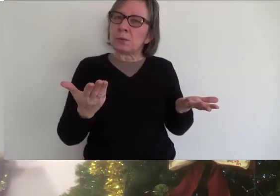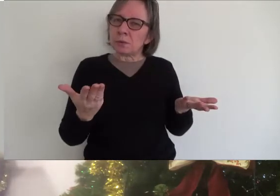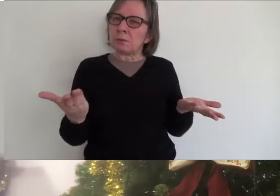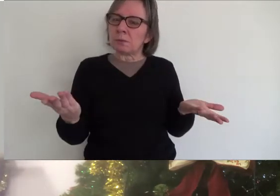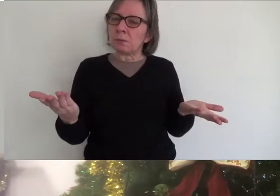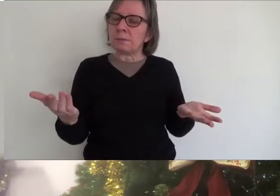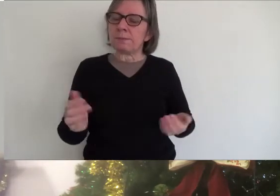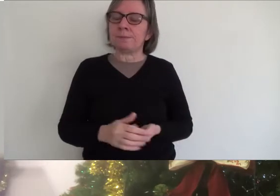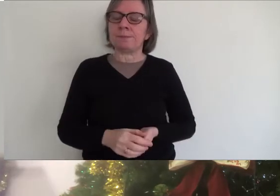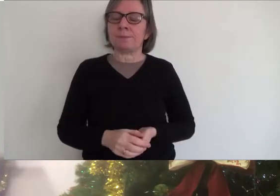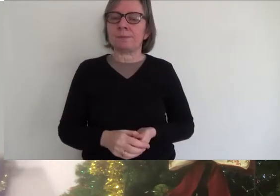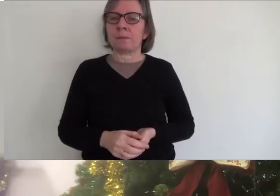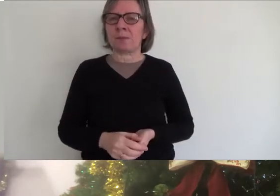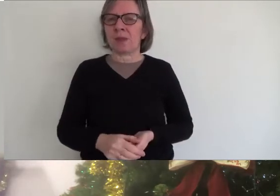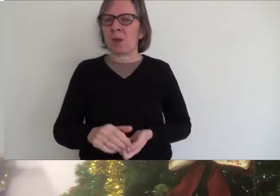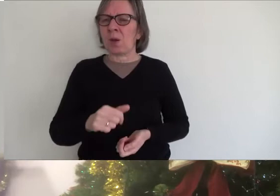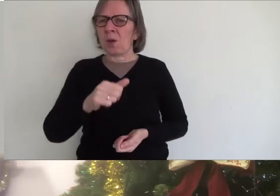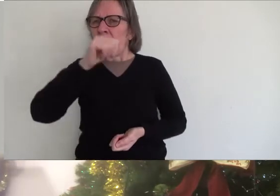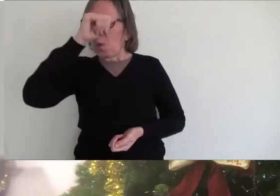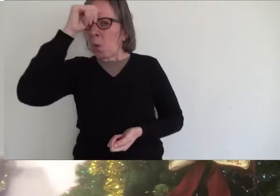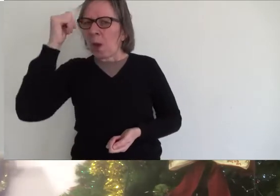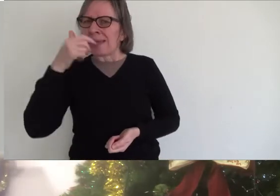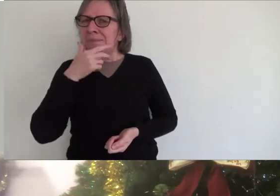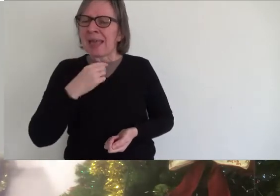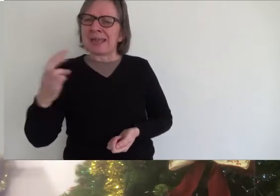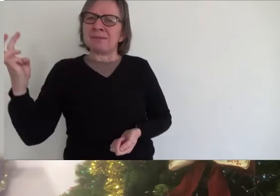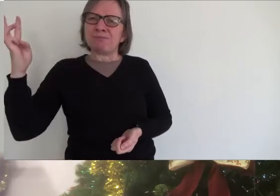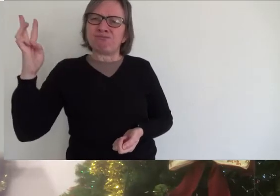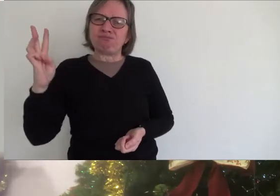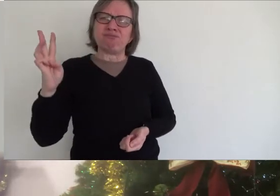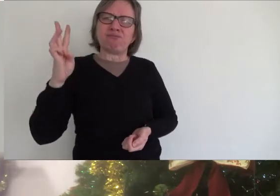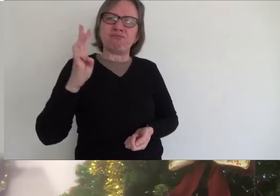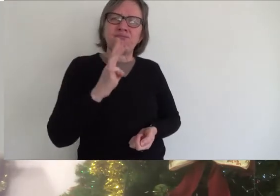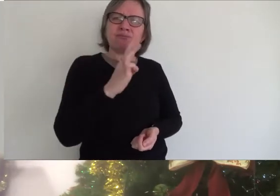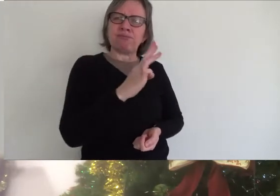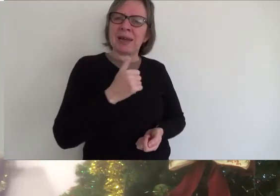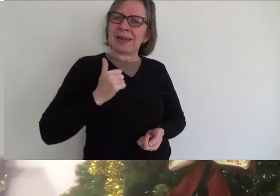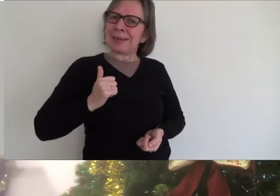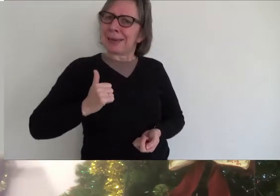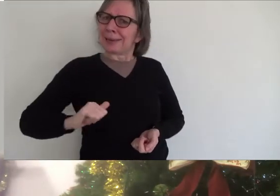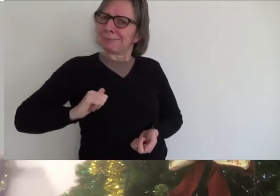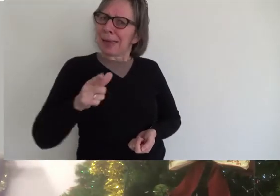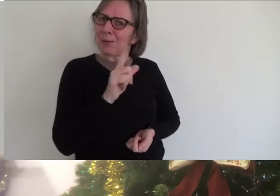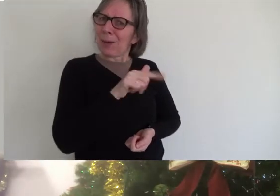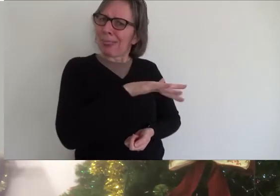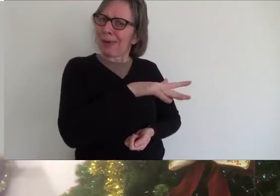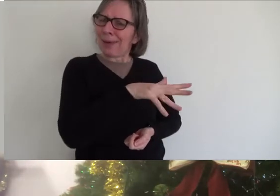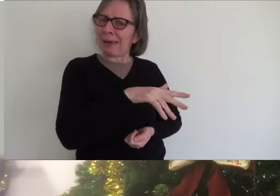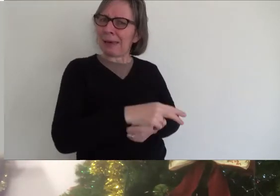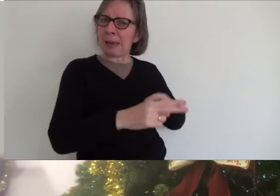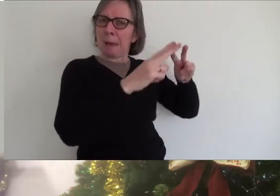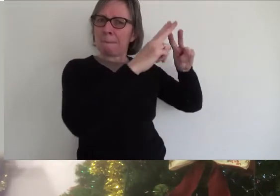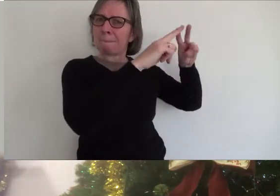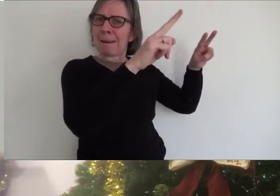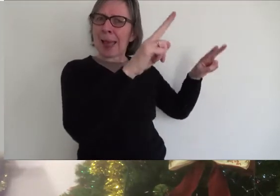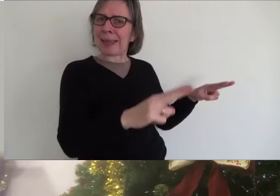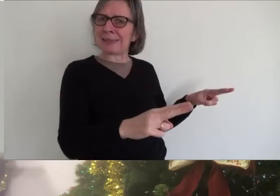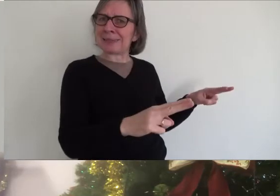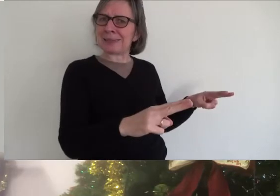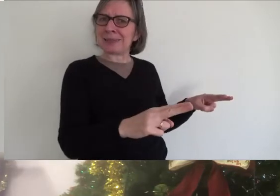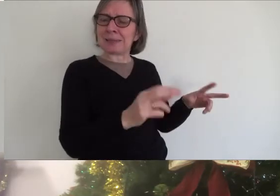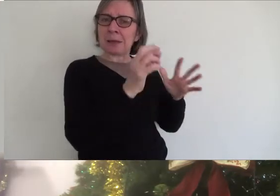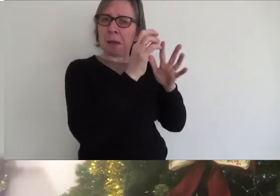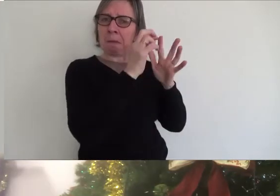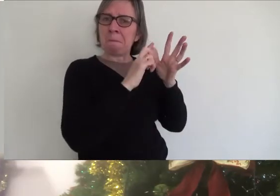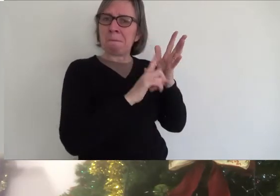When the Magi arrived, what were they expecting? Was it a palace fit for a king? Probably